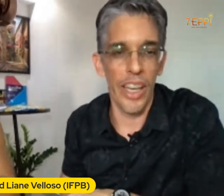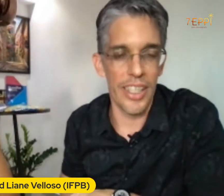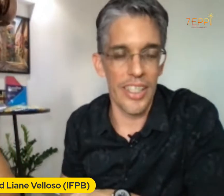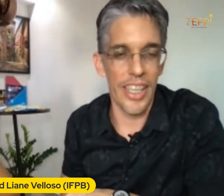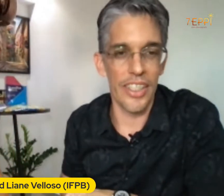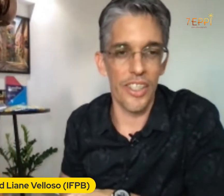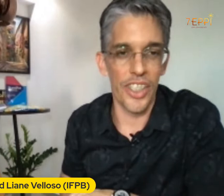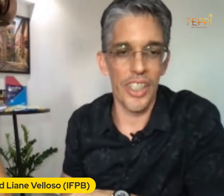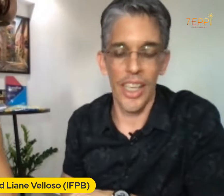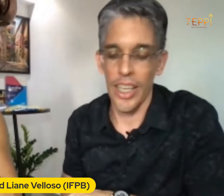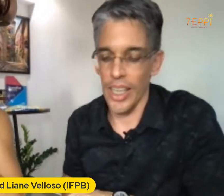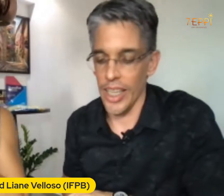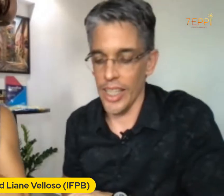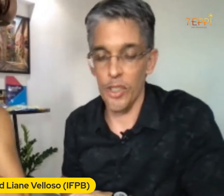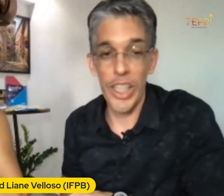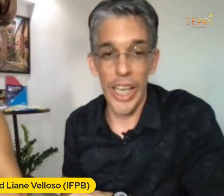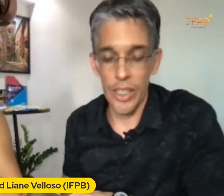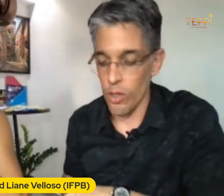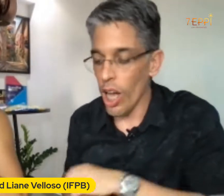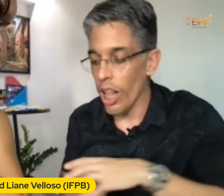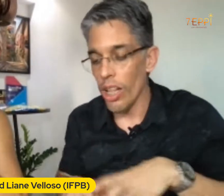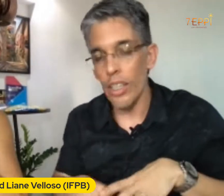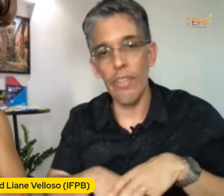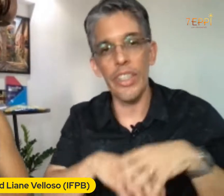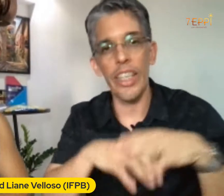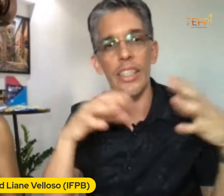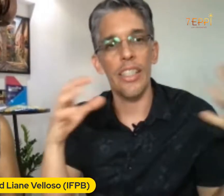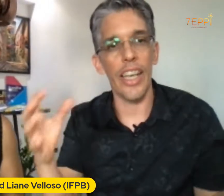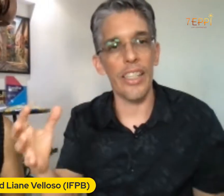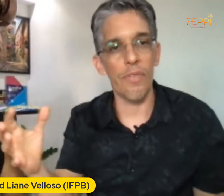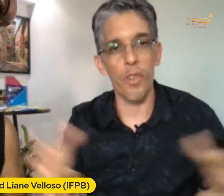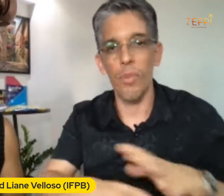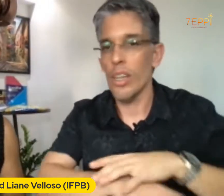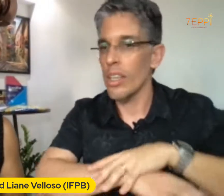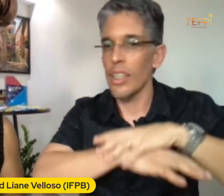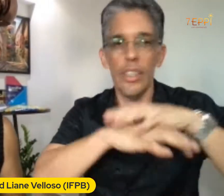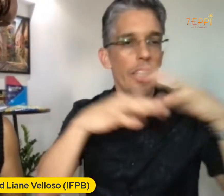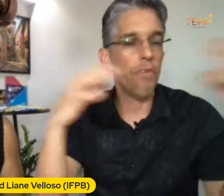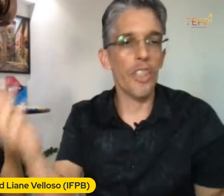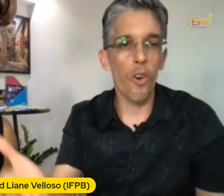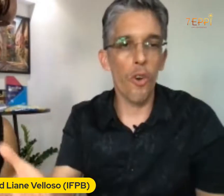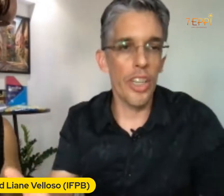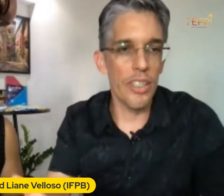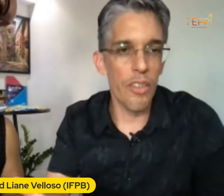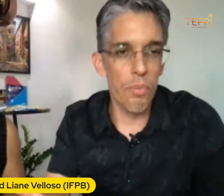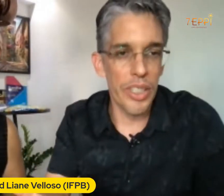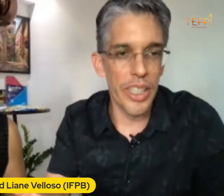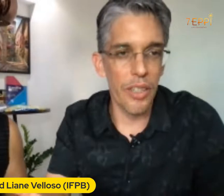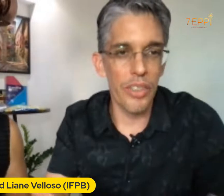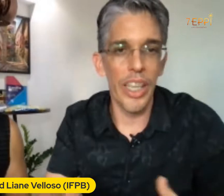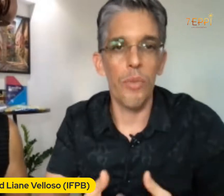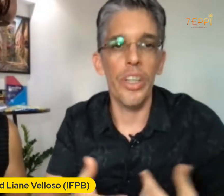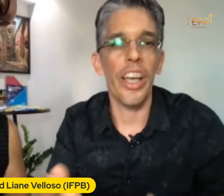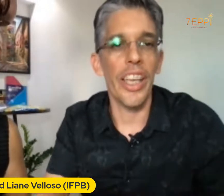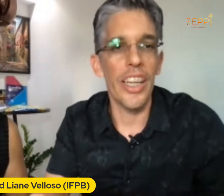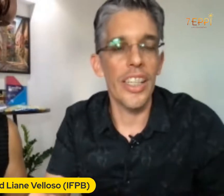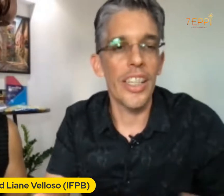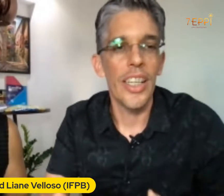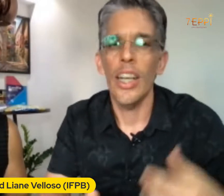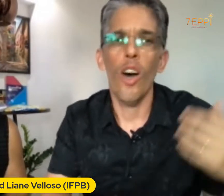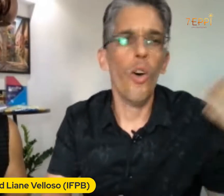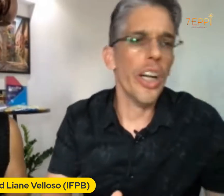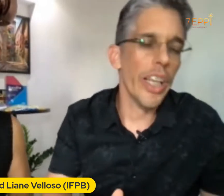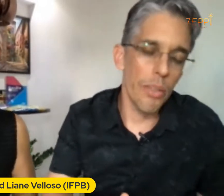from United States today. So all of these states from different corners of Brazil, they were